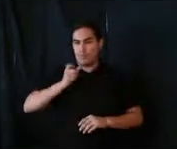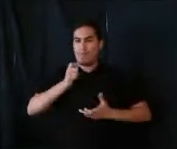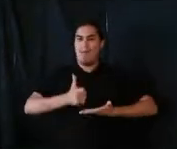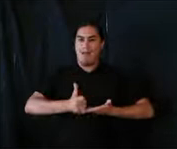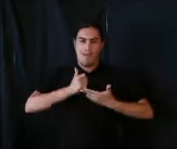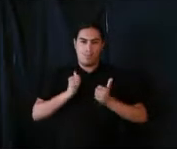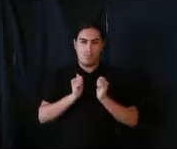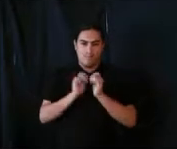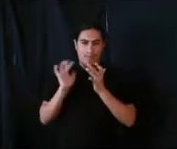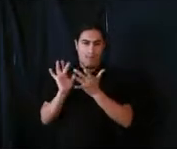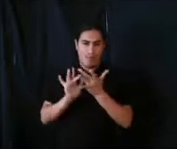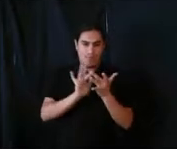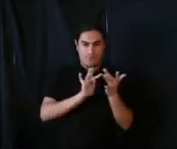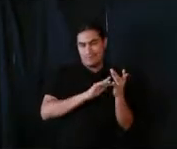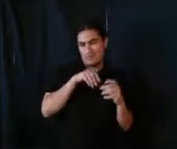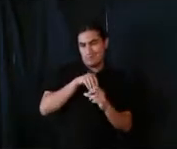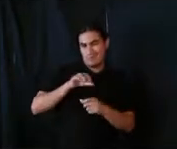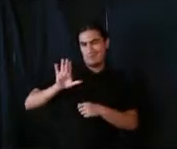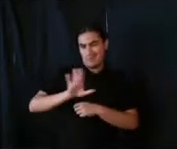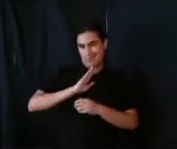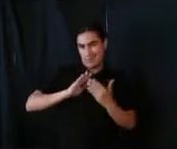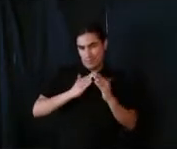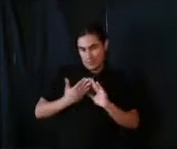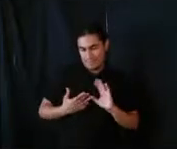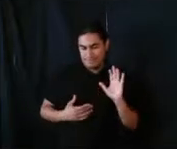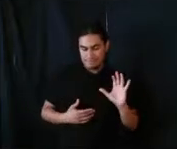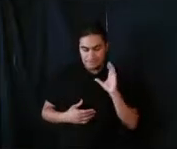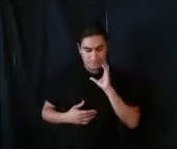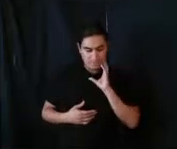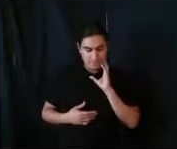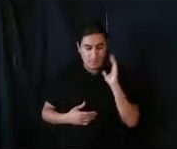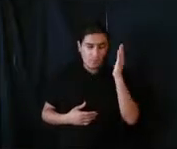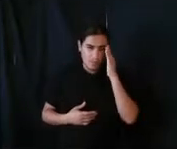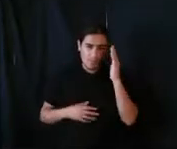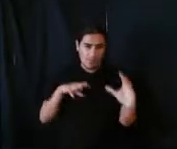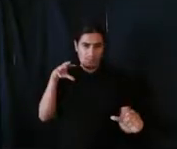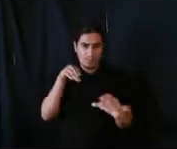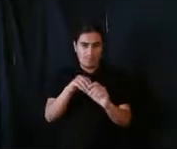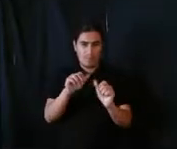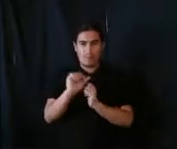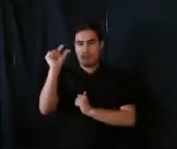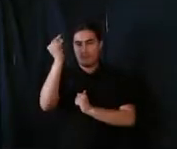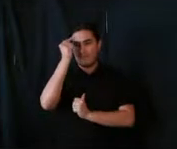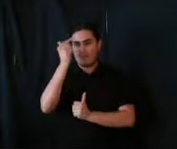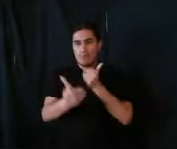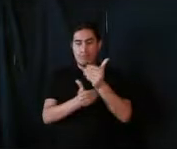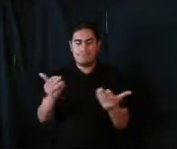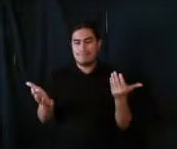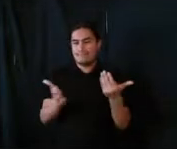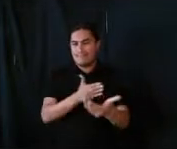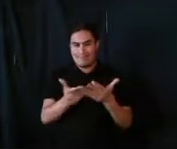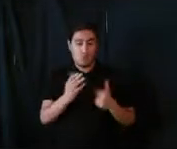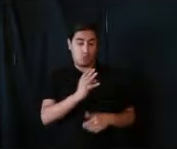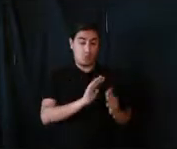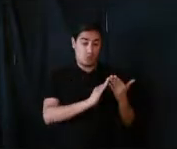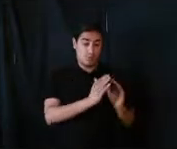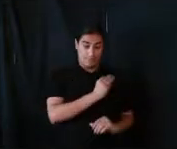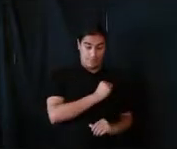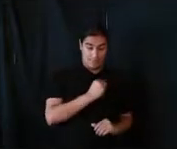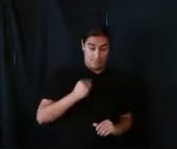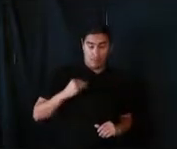uh in their communities um you know participating in in government processes whether you're a community member or a